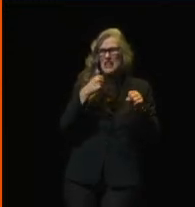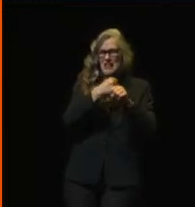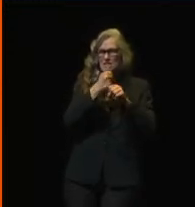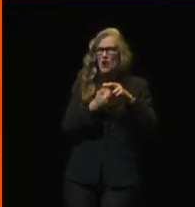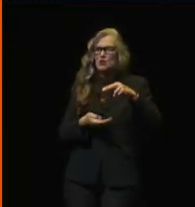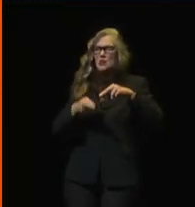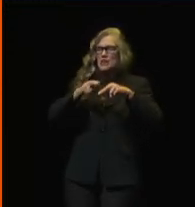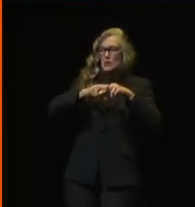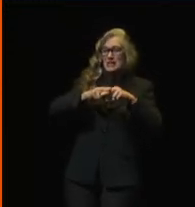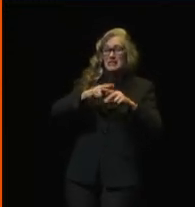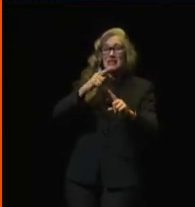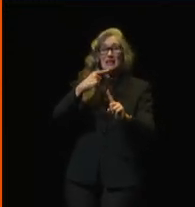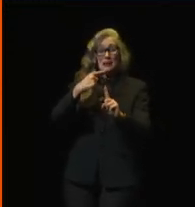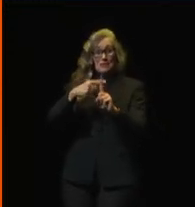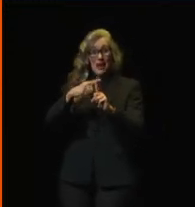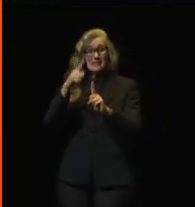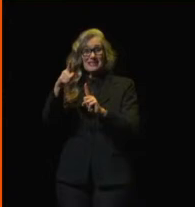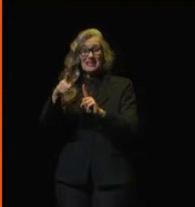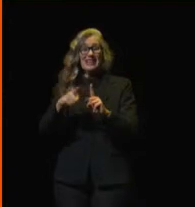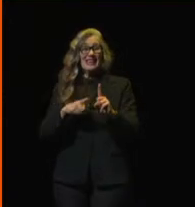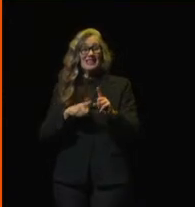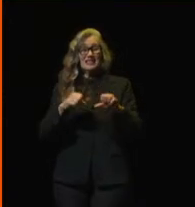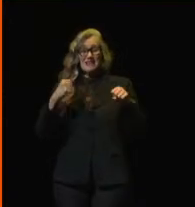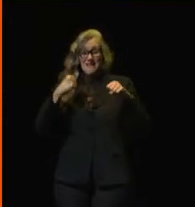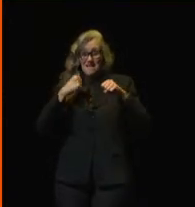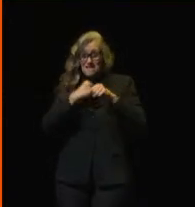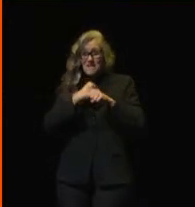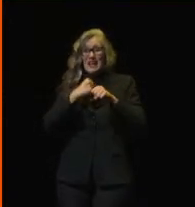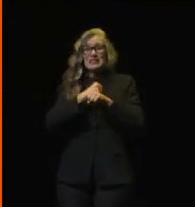campaign. And just a year